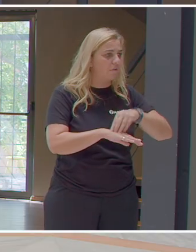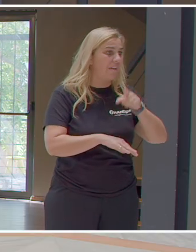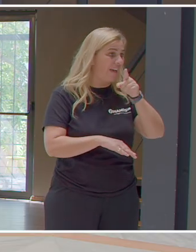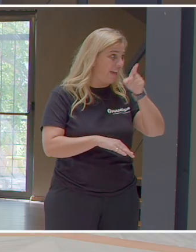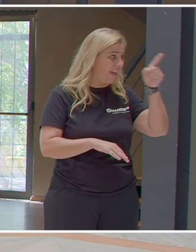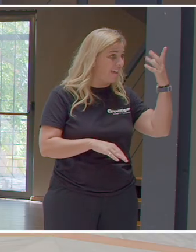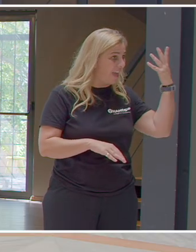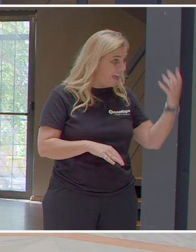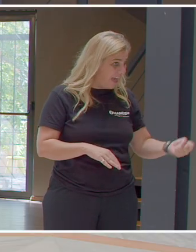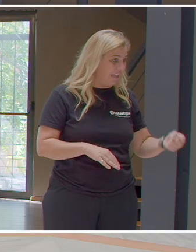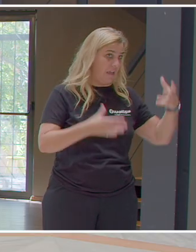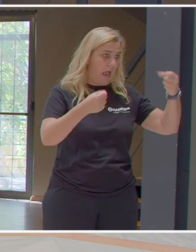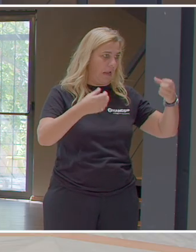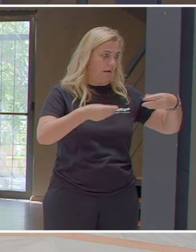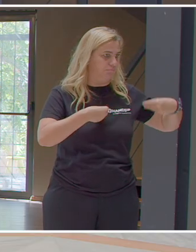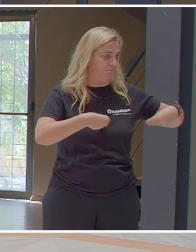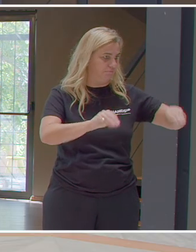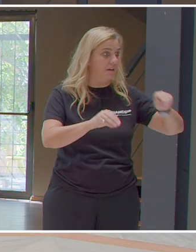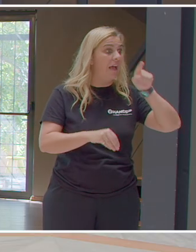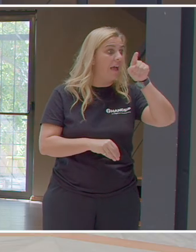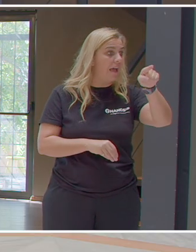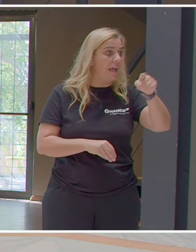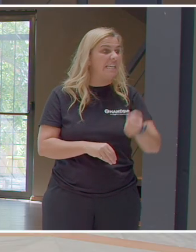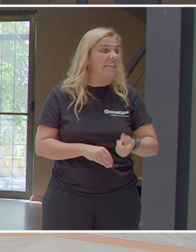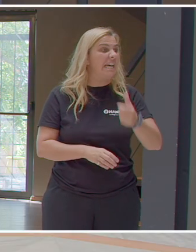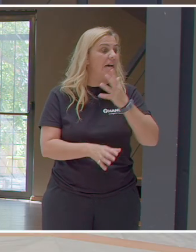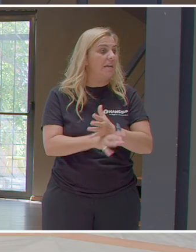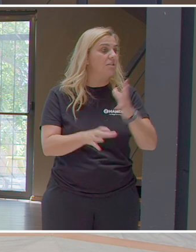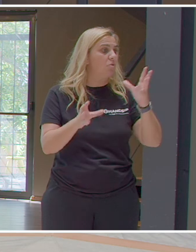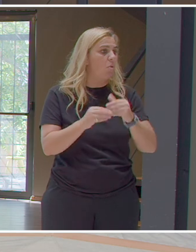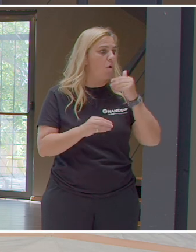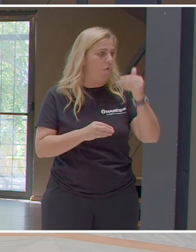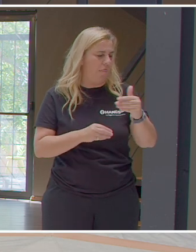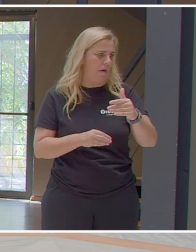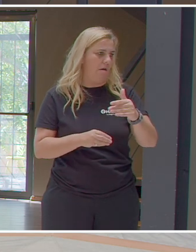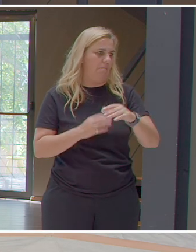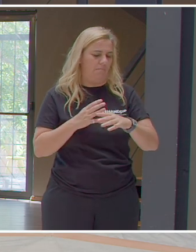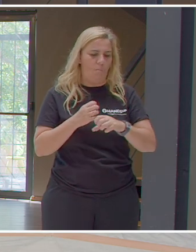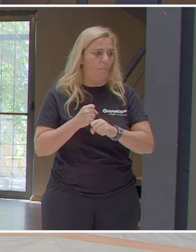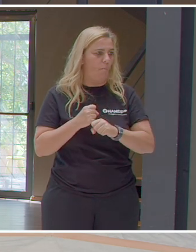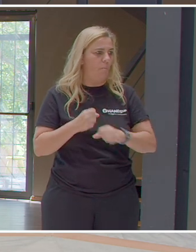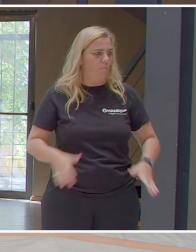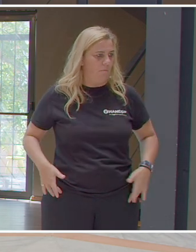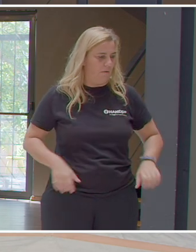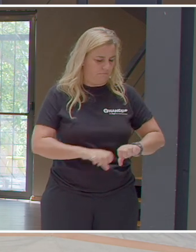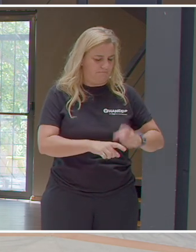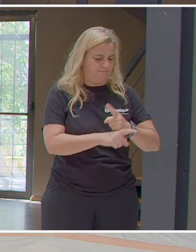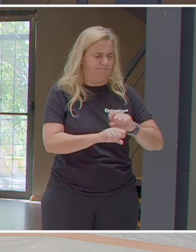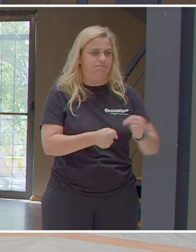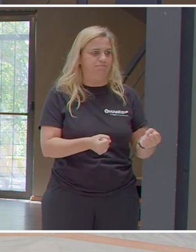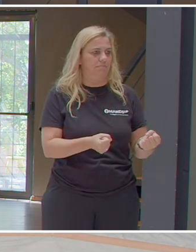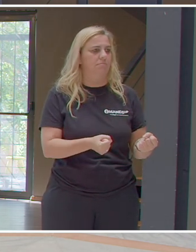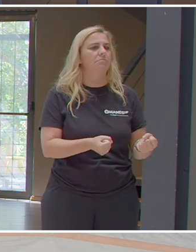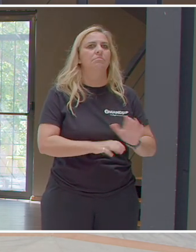highest intake of milk have the highest risk of hip fracture later? So I don't know if you live that long